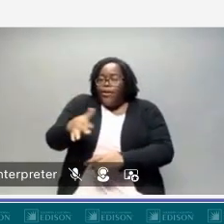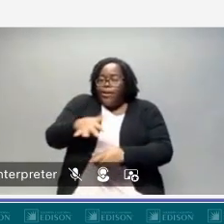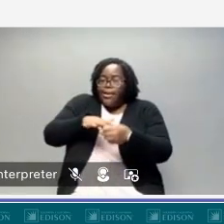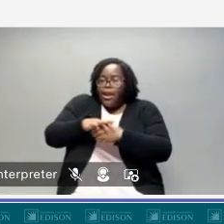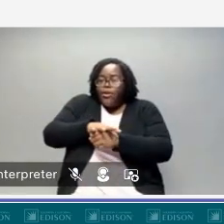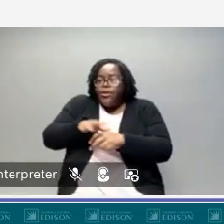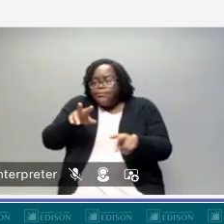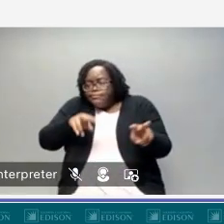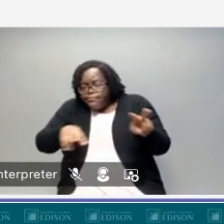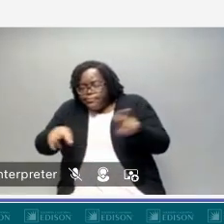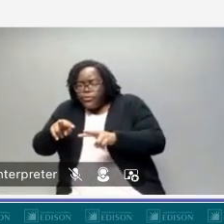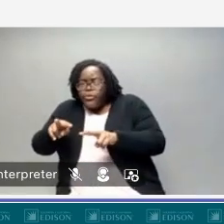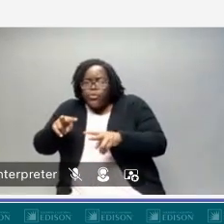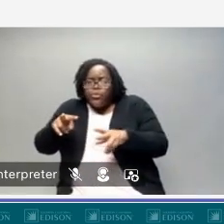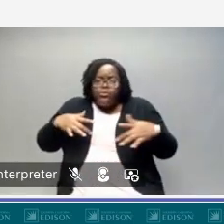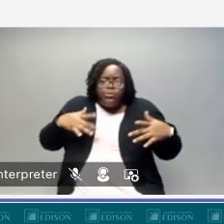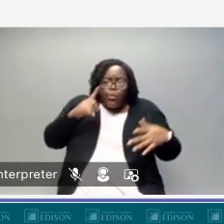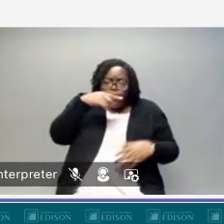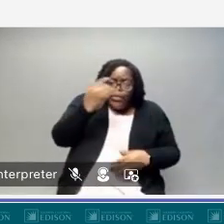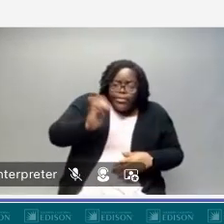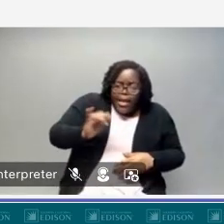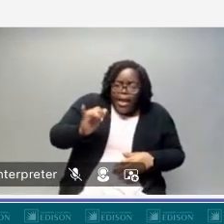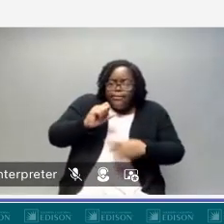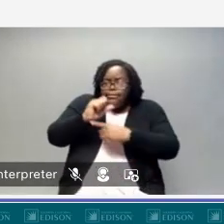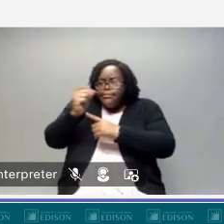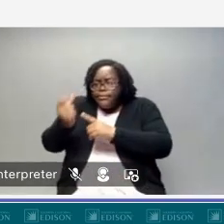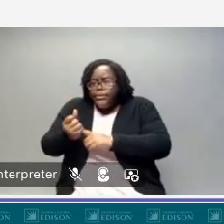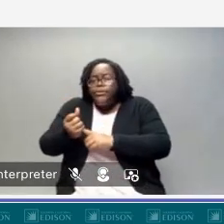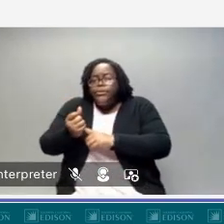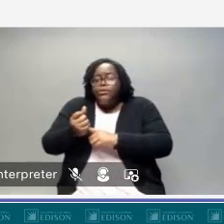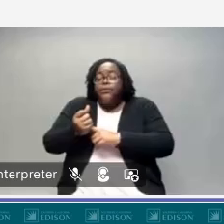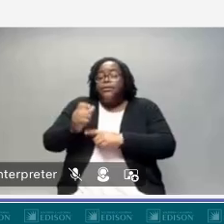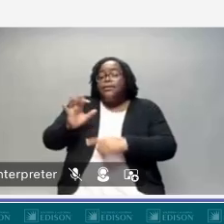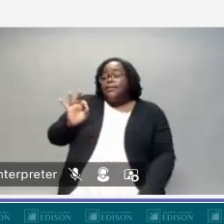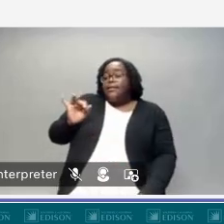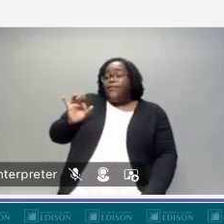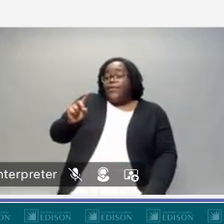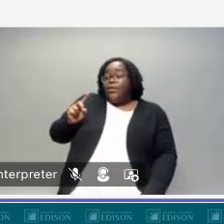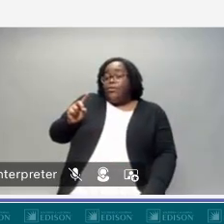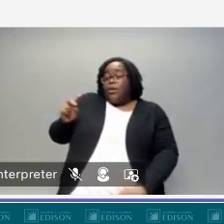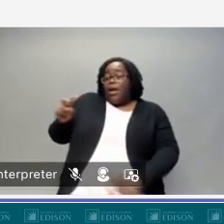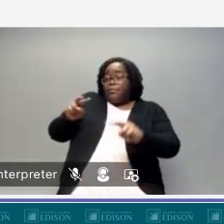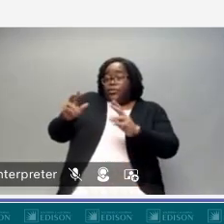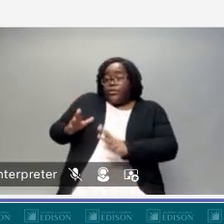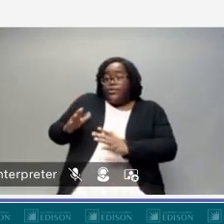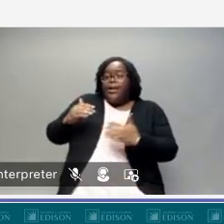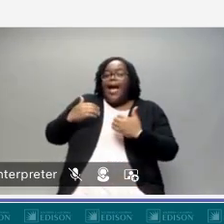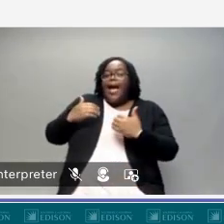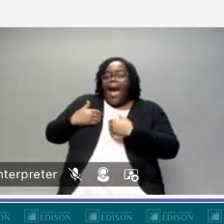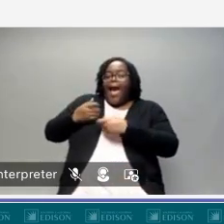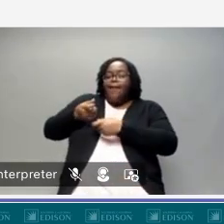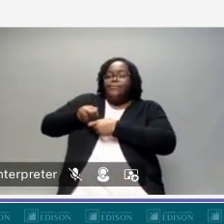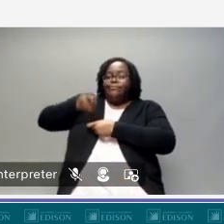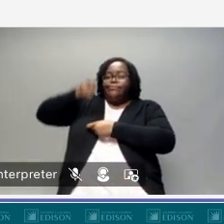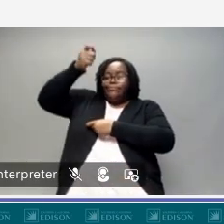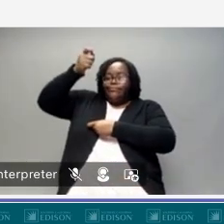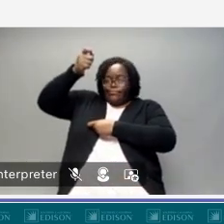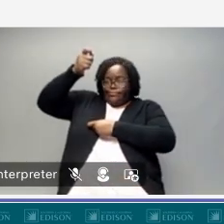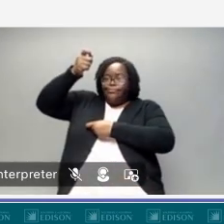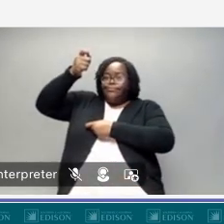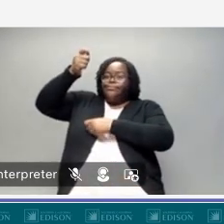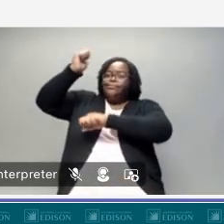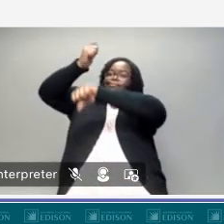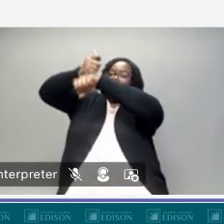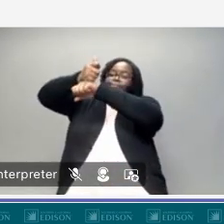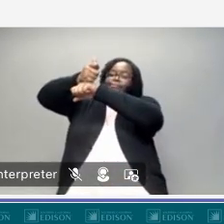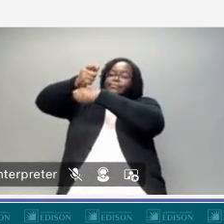conditions. Our field observers actually have portable weather stations. They're on long sticks, and they can hold them up and they can look to see